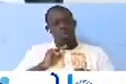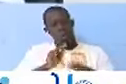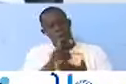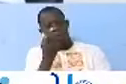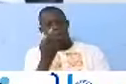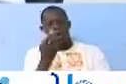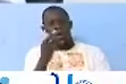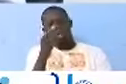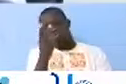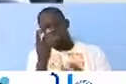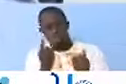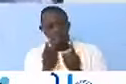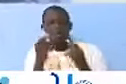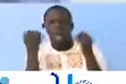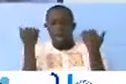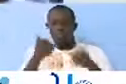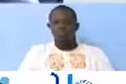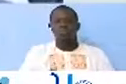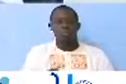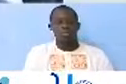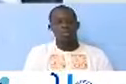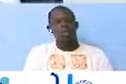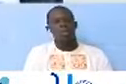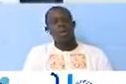Oh, two things will happen. My